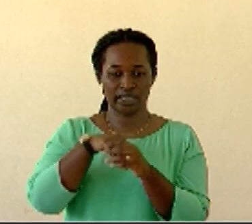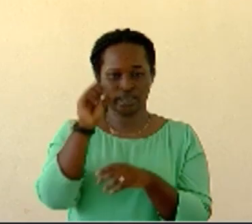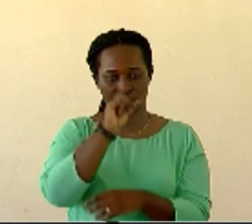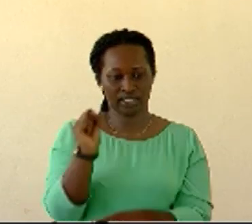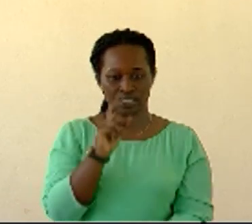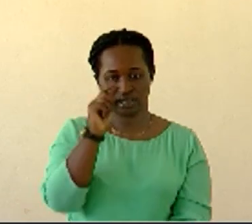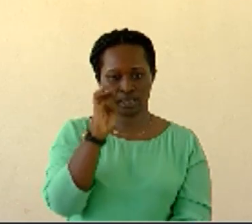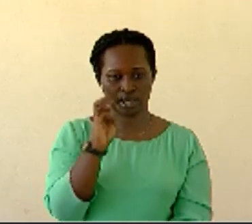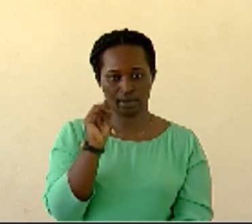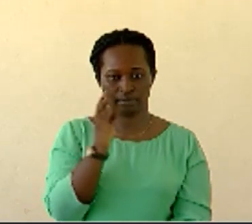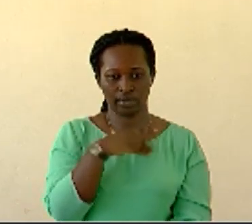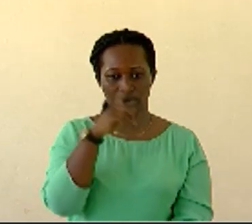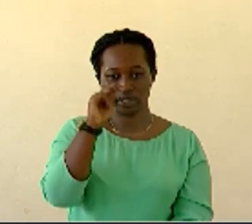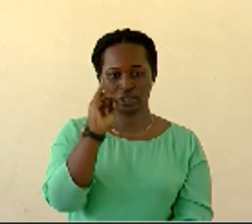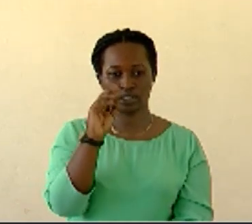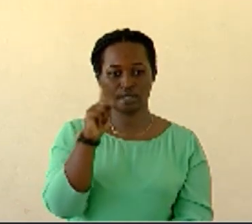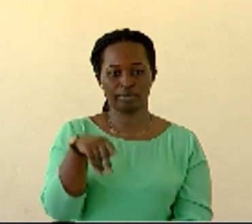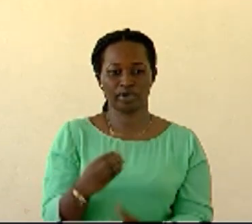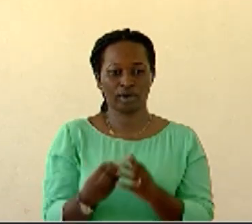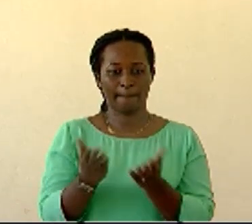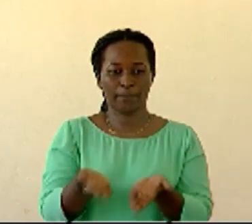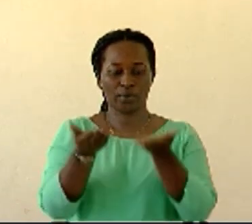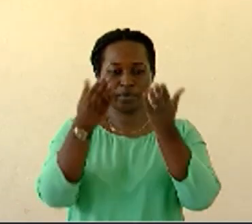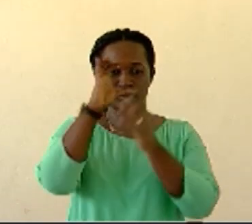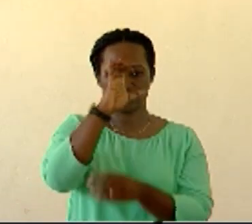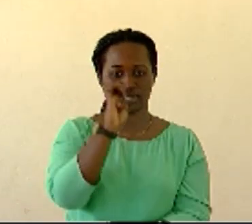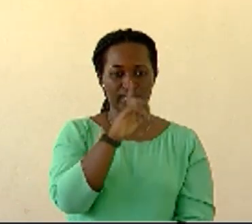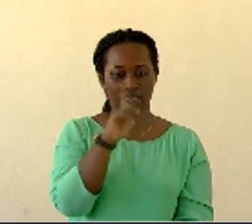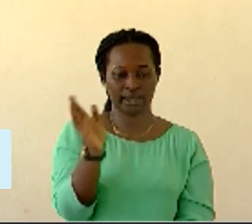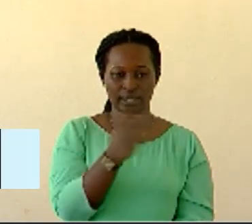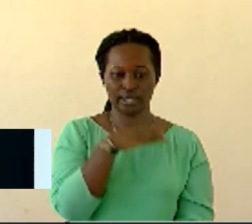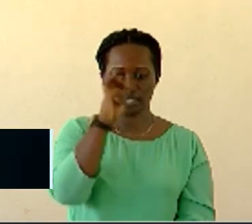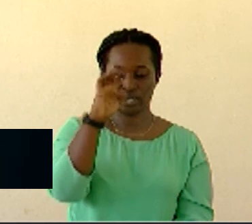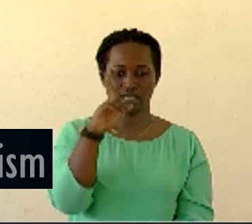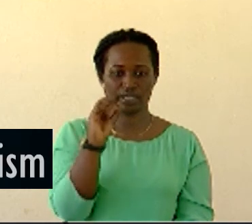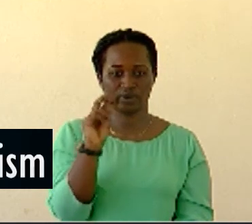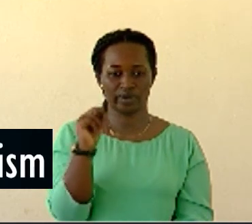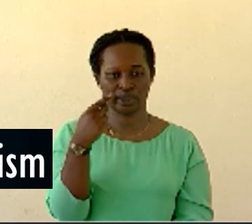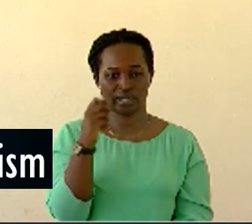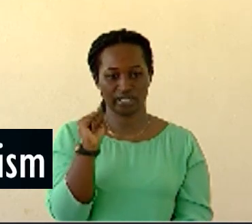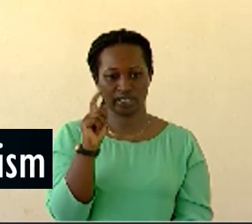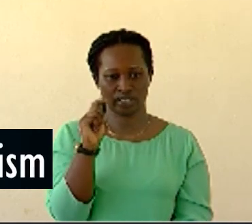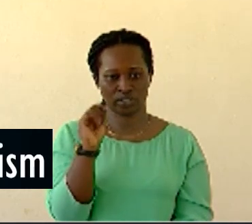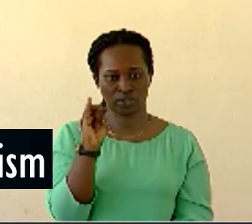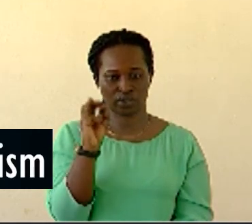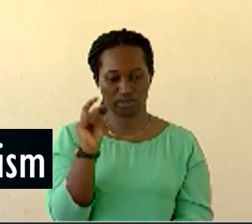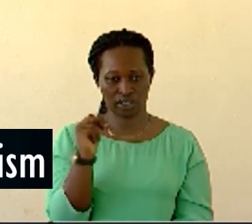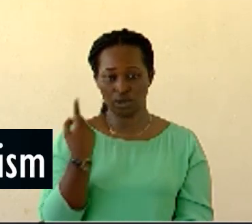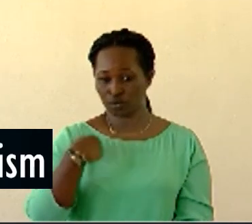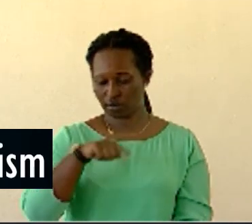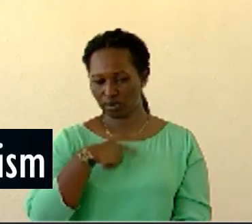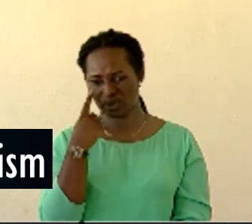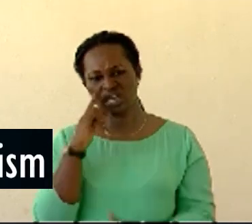promotes cell elongation. Auxin moves to the dark side of the plant. We are going to see this,